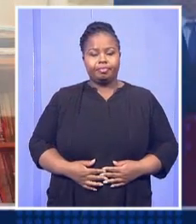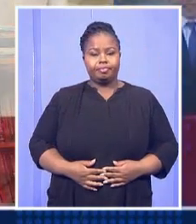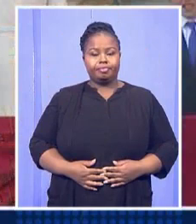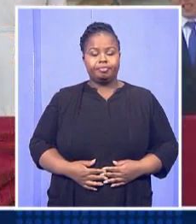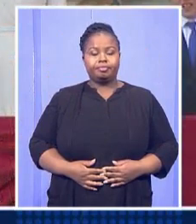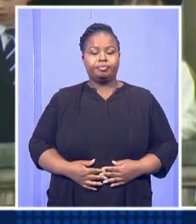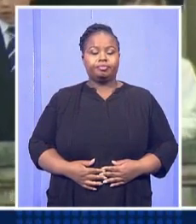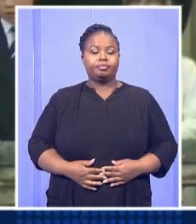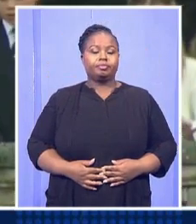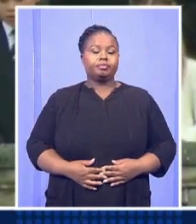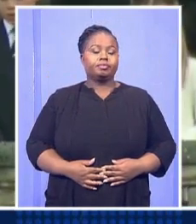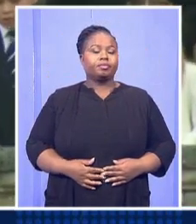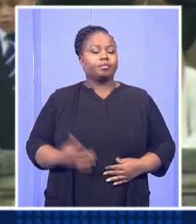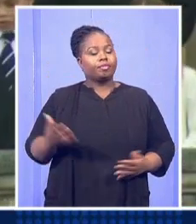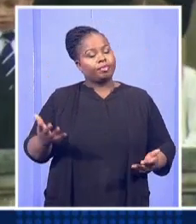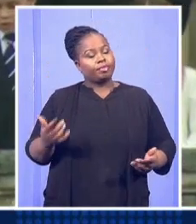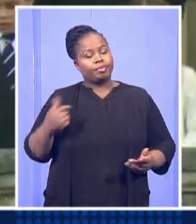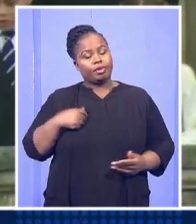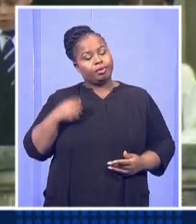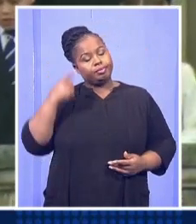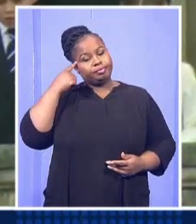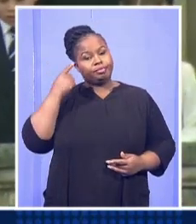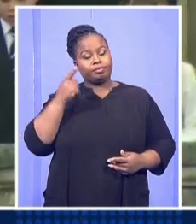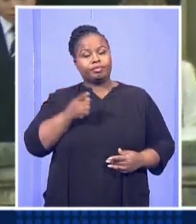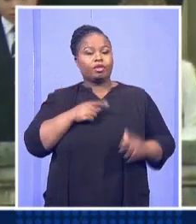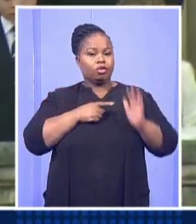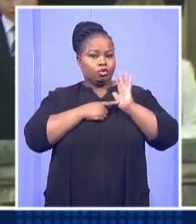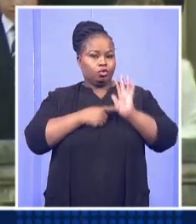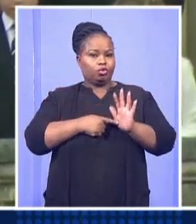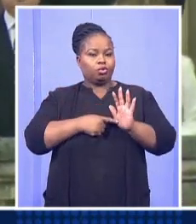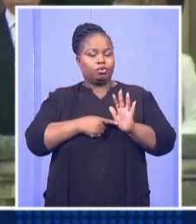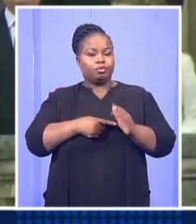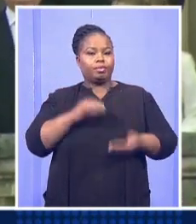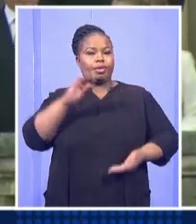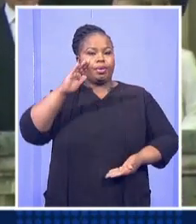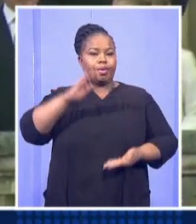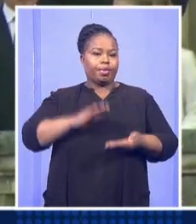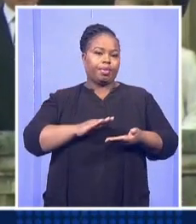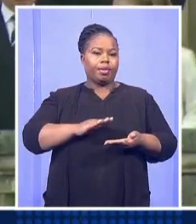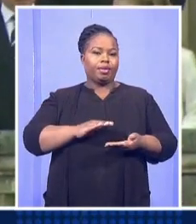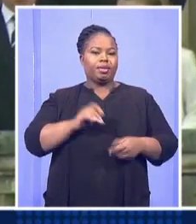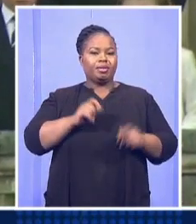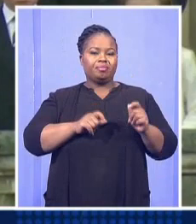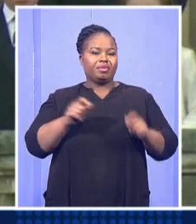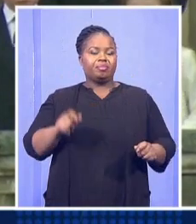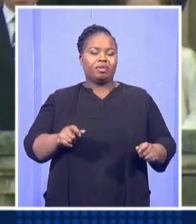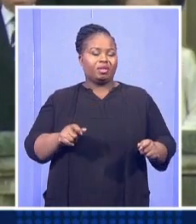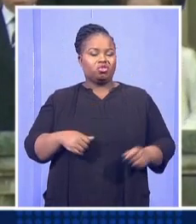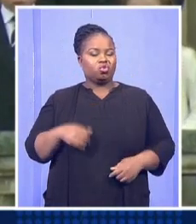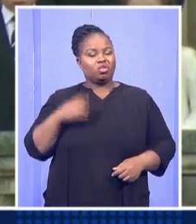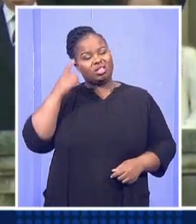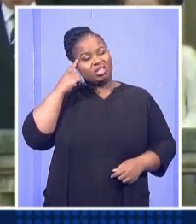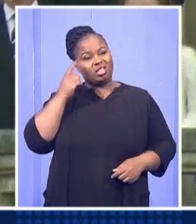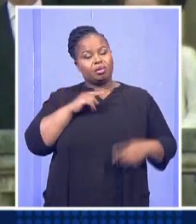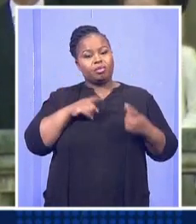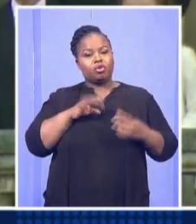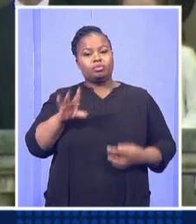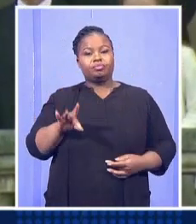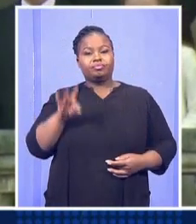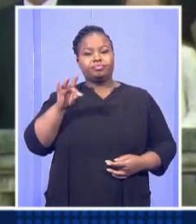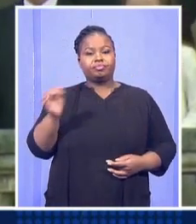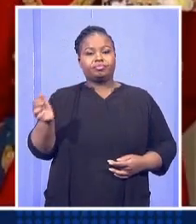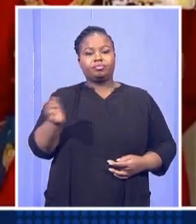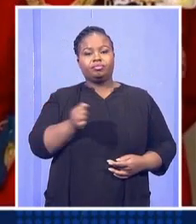Well, I think the trend is showing that there is a reduction in people's sentimentality towards having